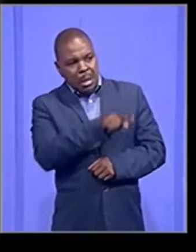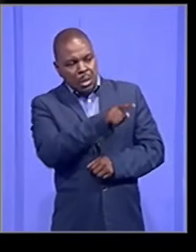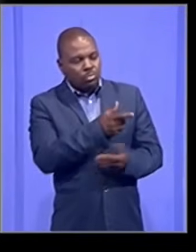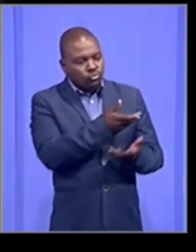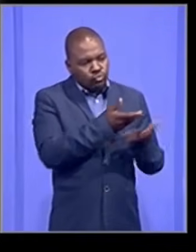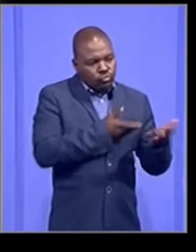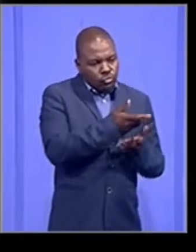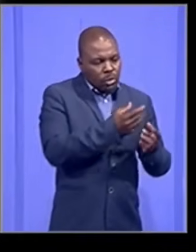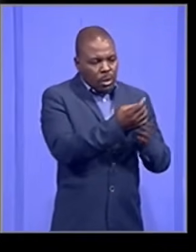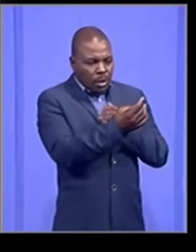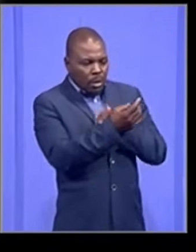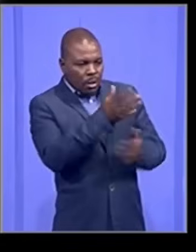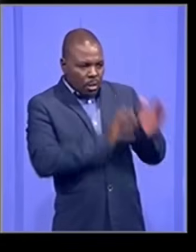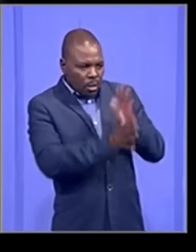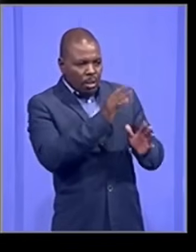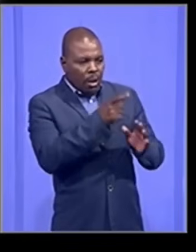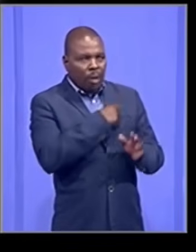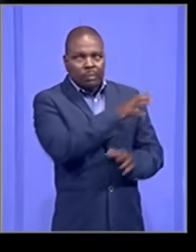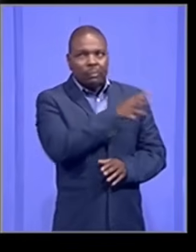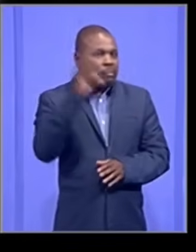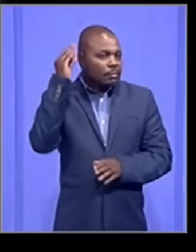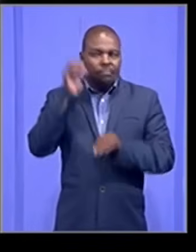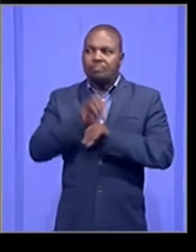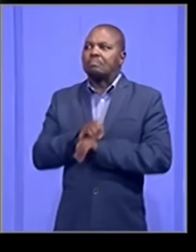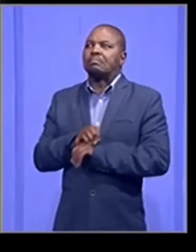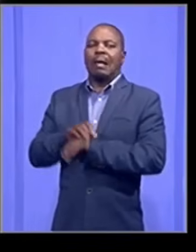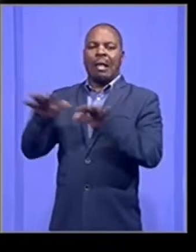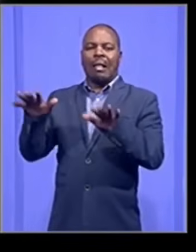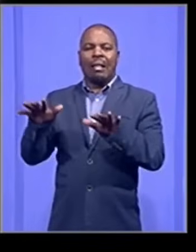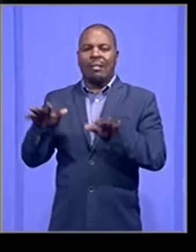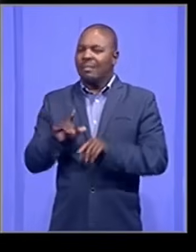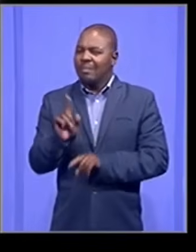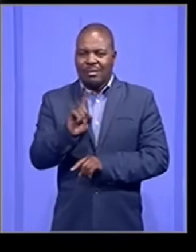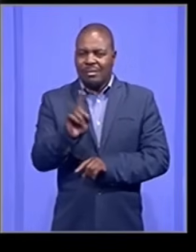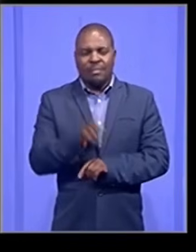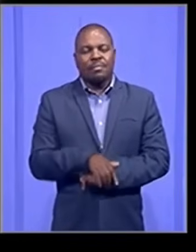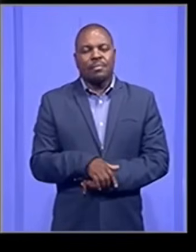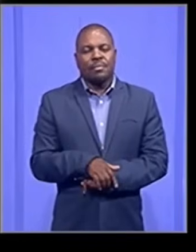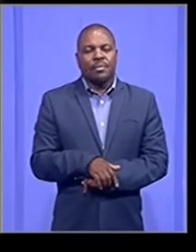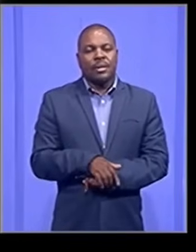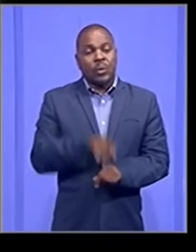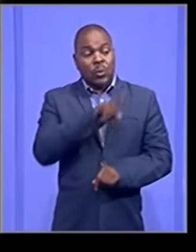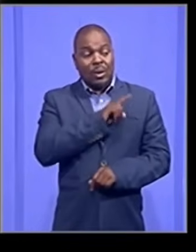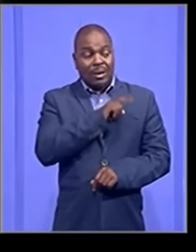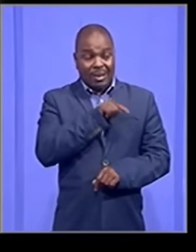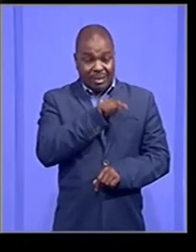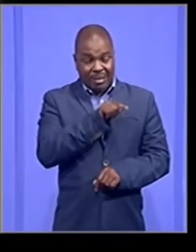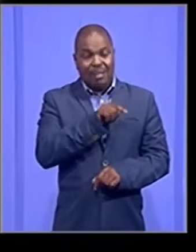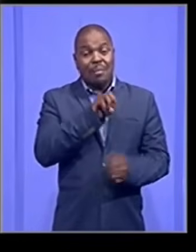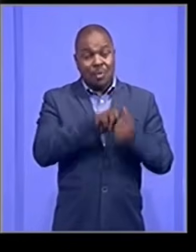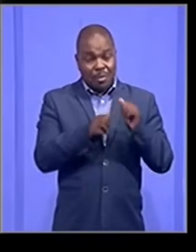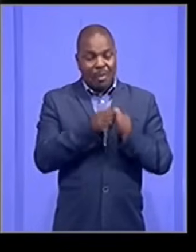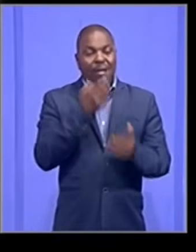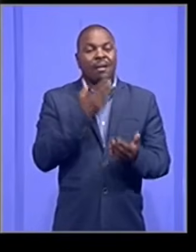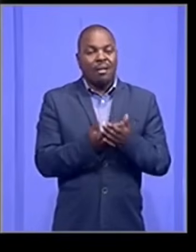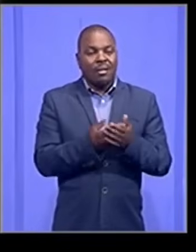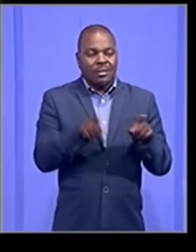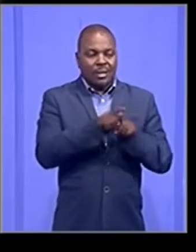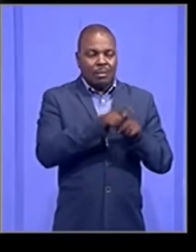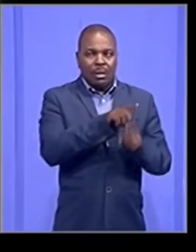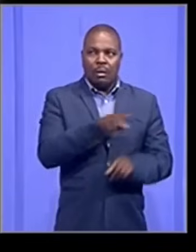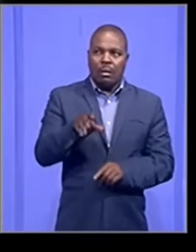rona be re tsaya dio tsa bone re ditlala-tlatsa re ba bolelela re bolelela ba bangwe, gonne se se ka dira gore seemo sa